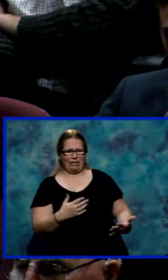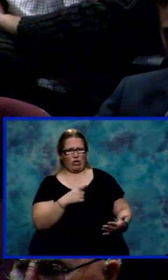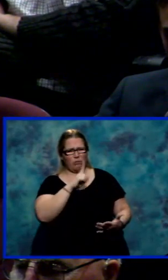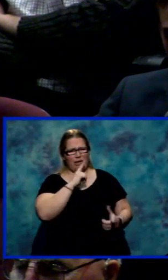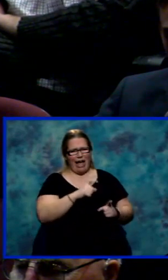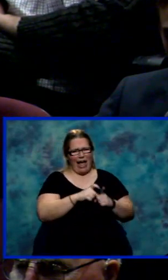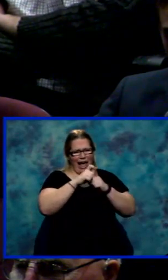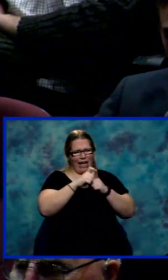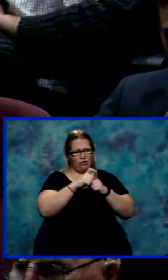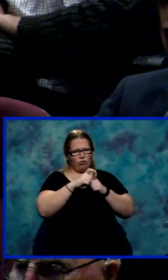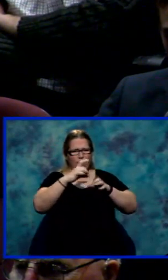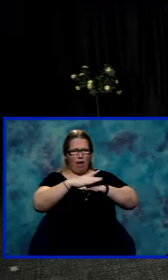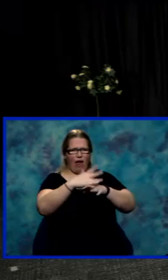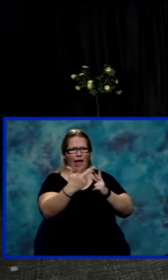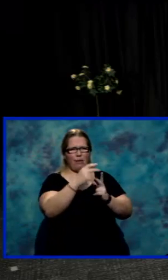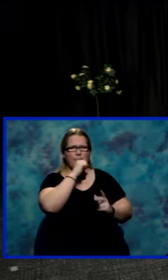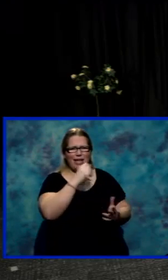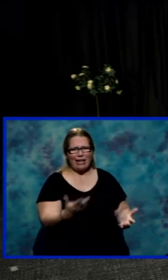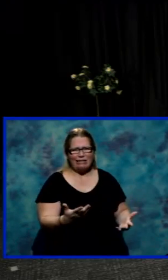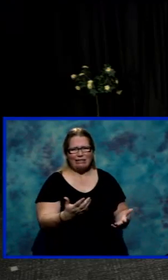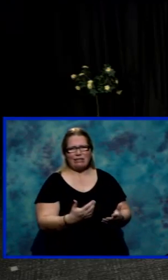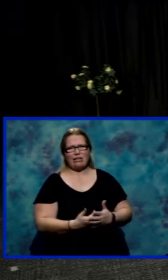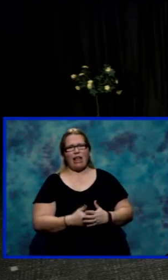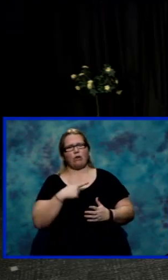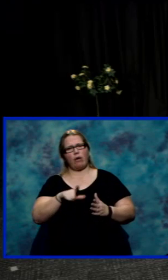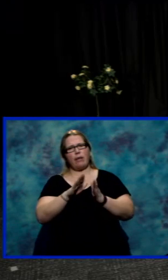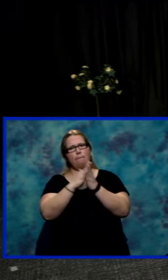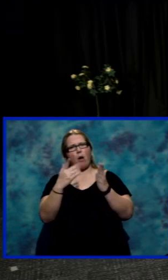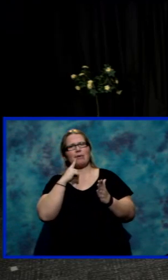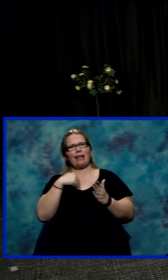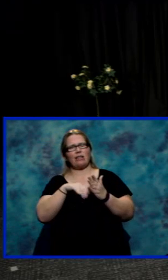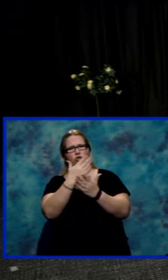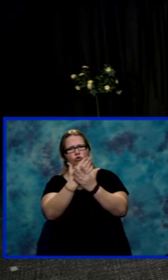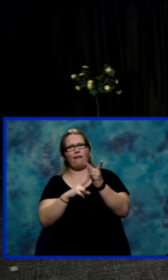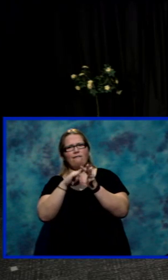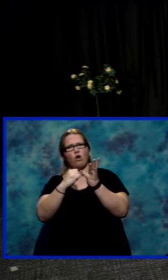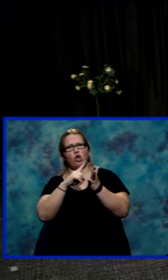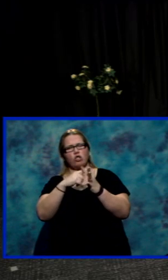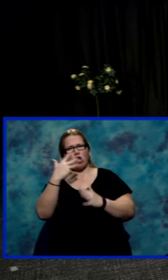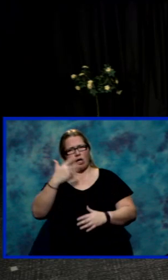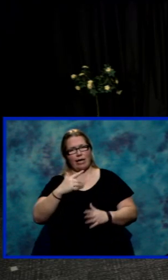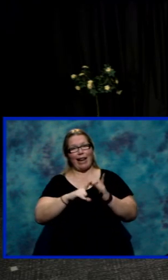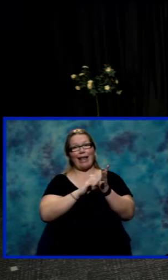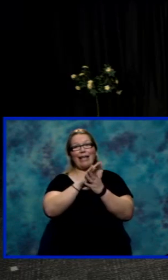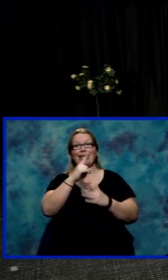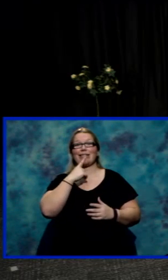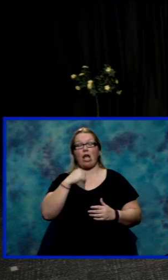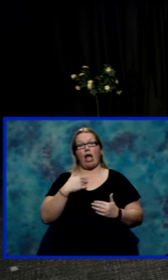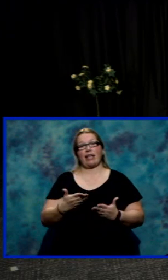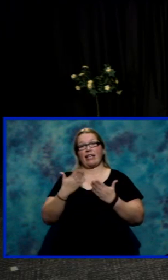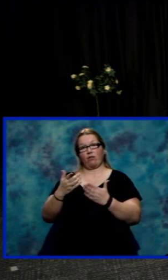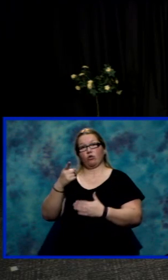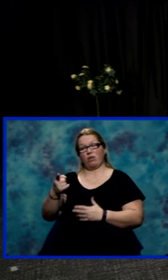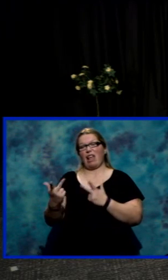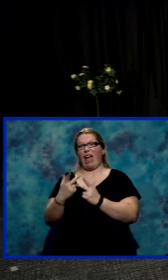hard to marry off, which is why the Bible tells us the rest of the story in verse 19. Laban said, it's better that I give her to you than to